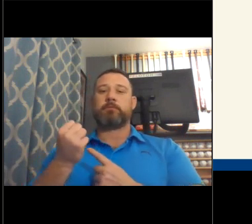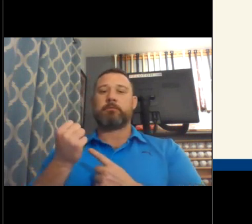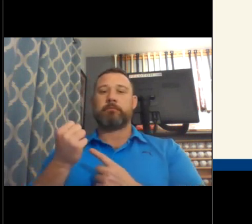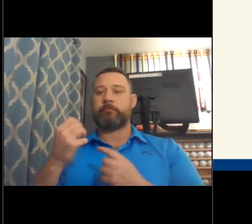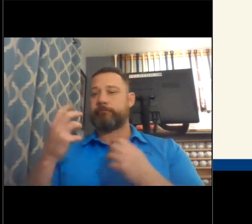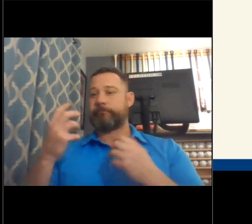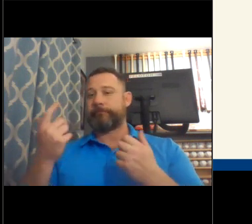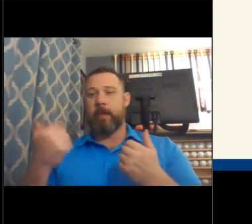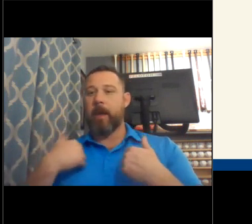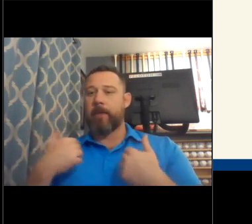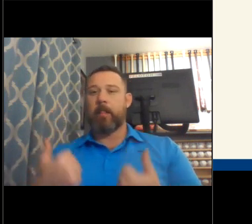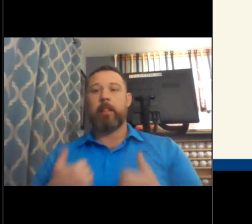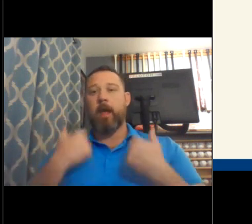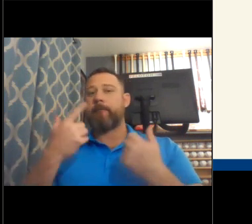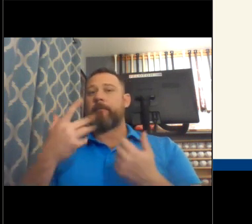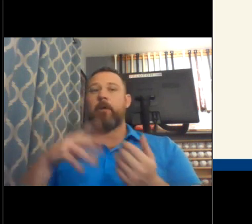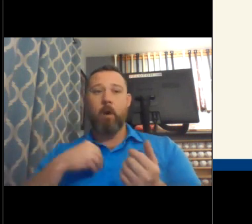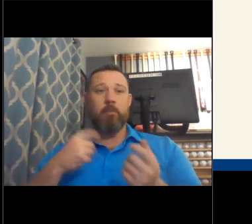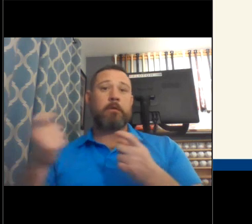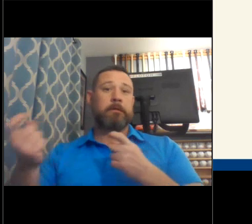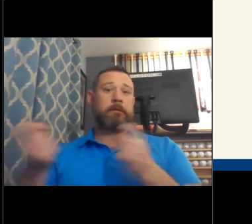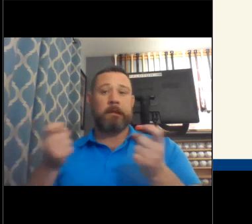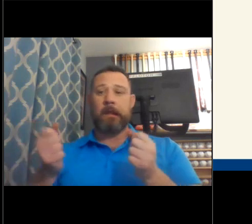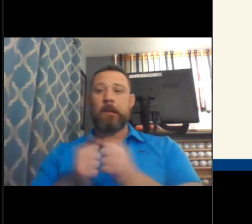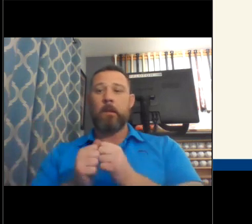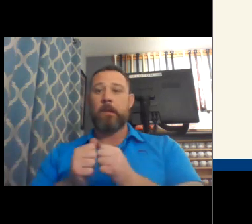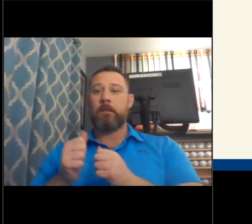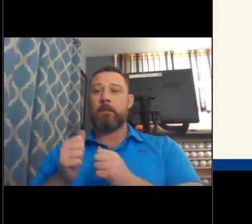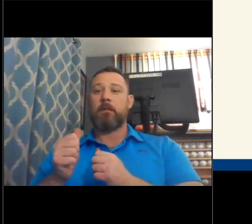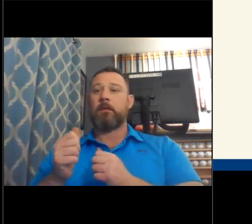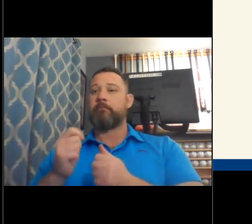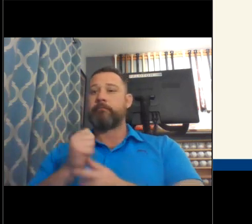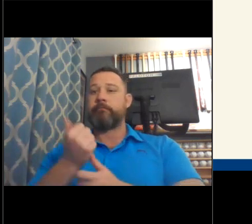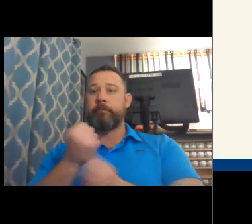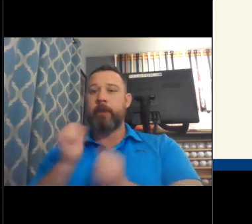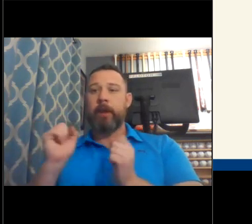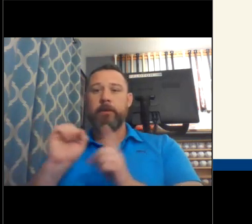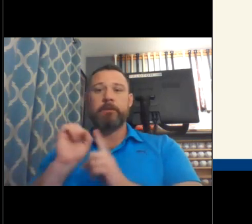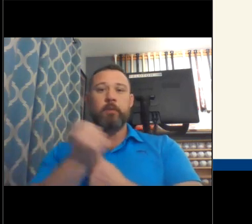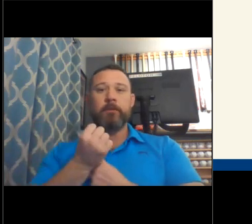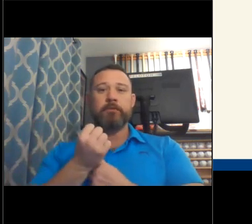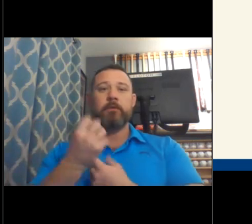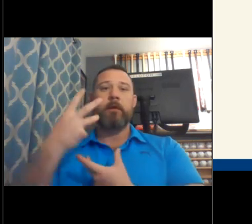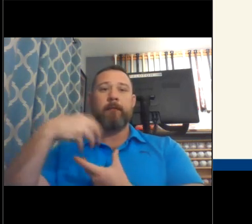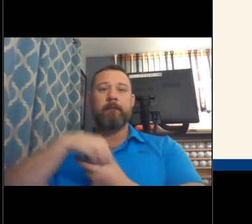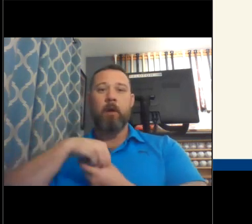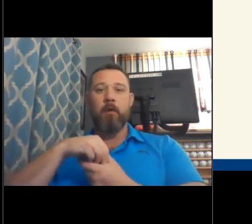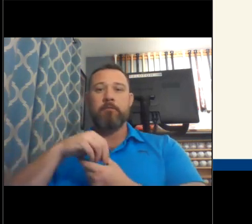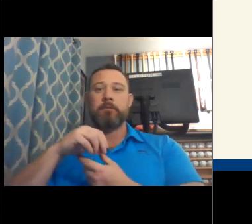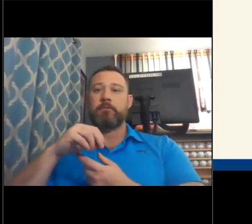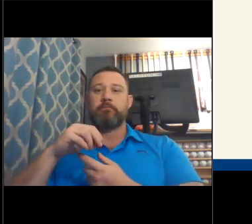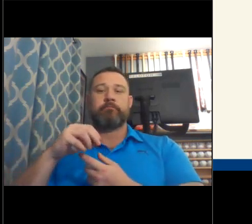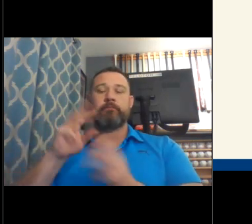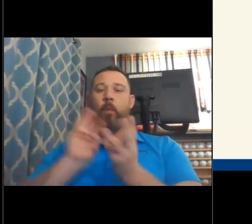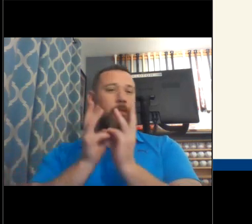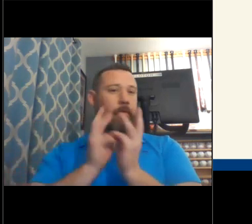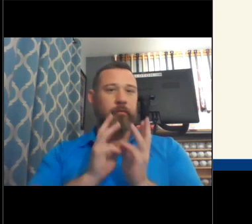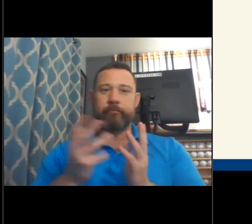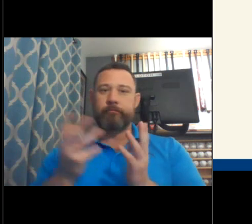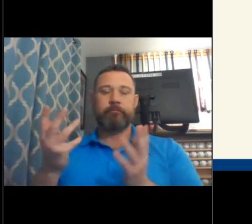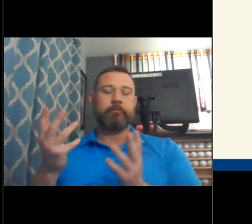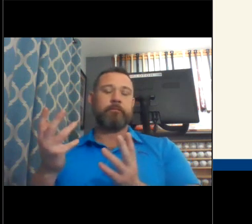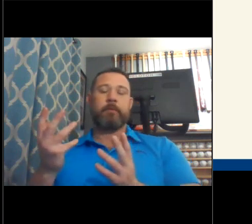life of their own, especially when we're dealing with any incident that involves adverse weather conditions. Sometimes they